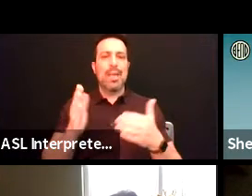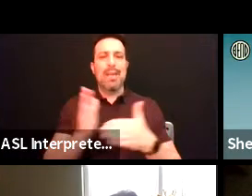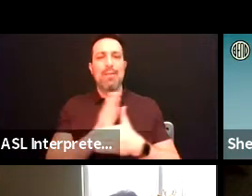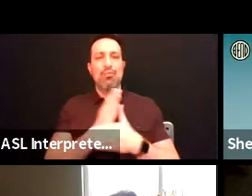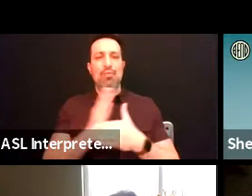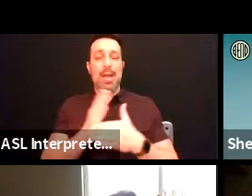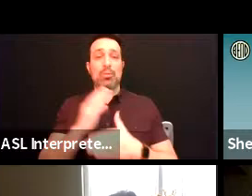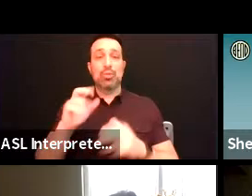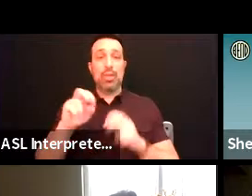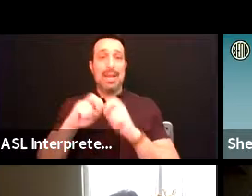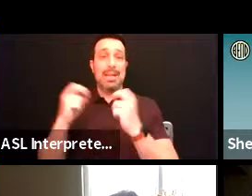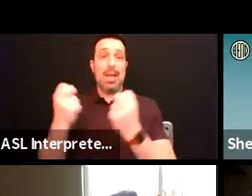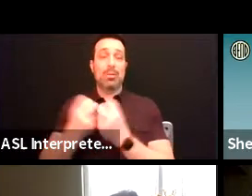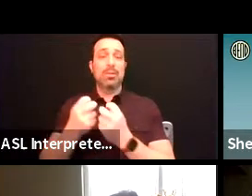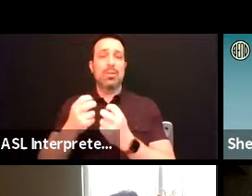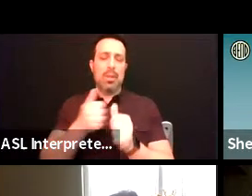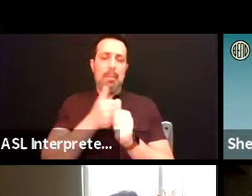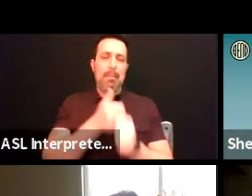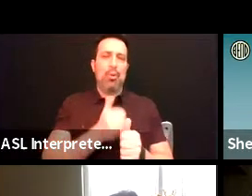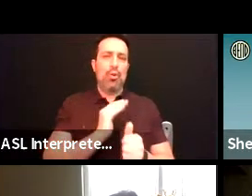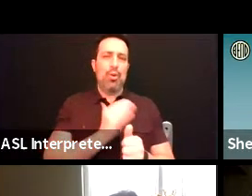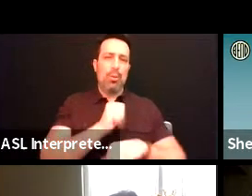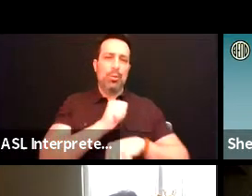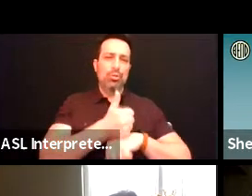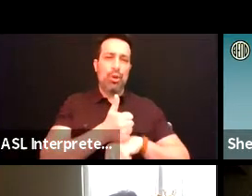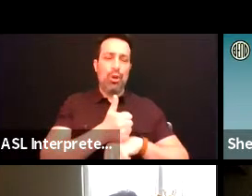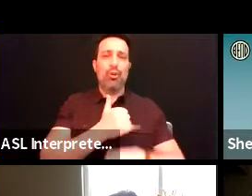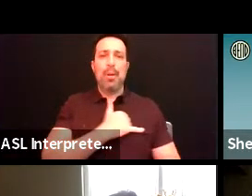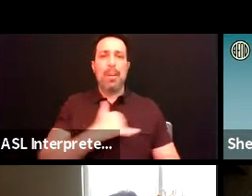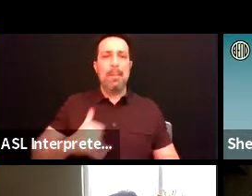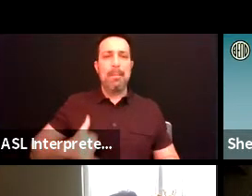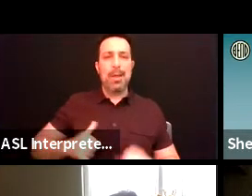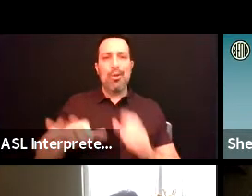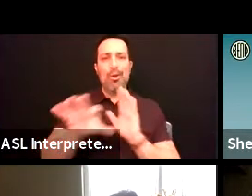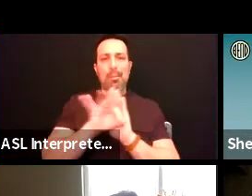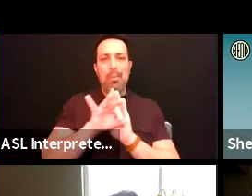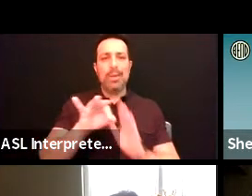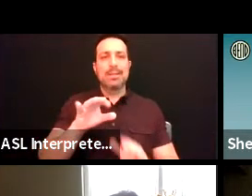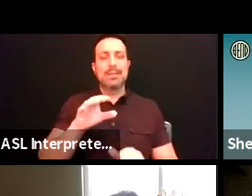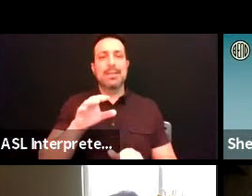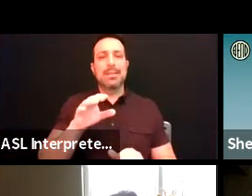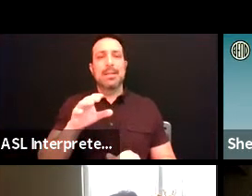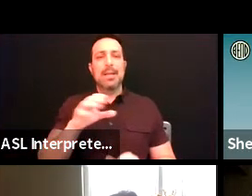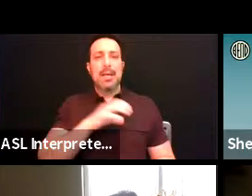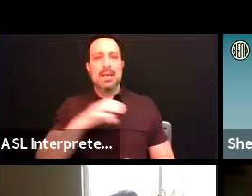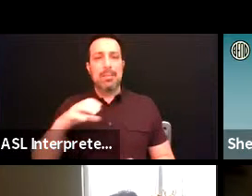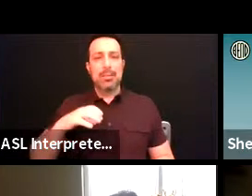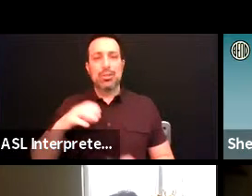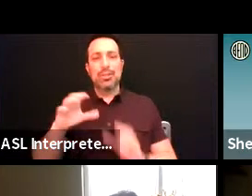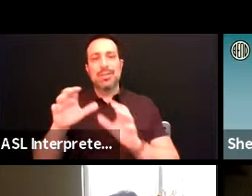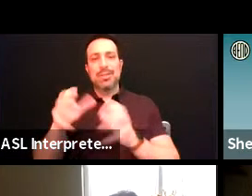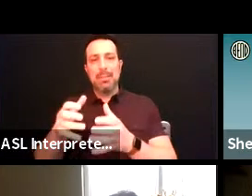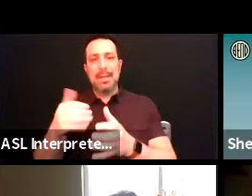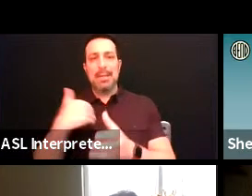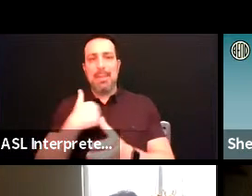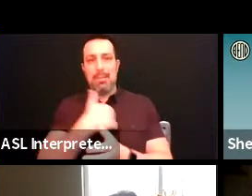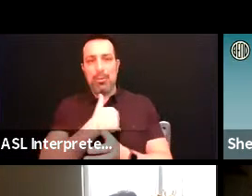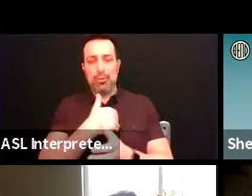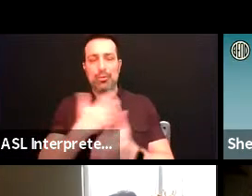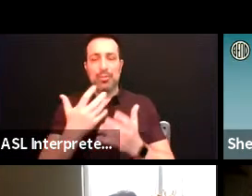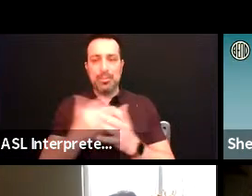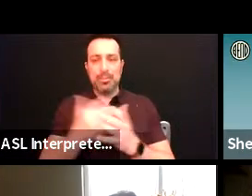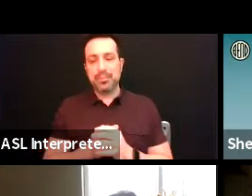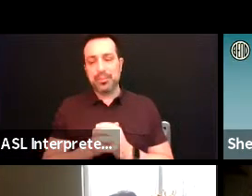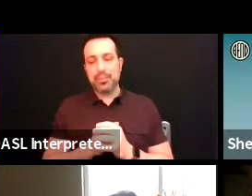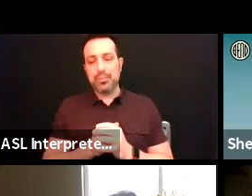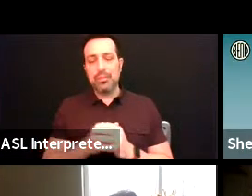And council, per our charter, the mayor appoints commission and committee members. And then